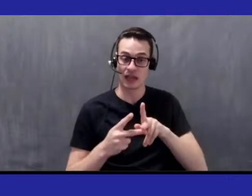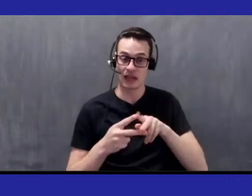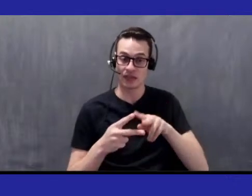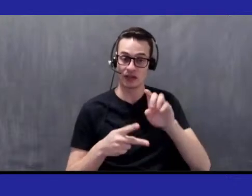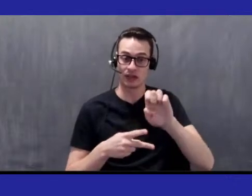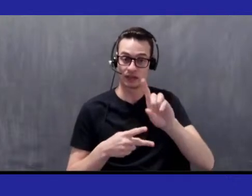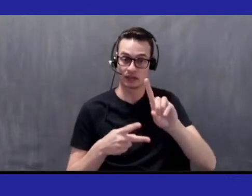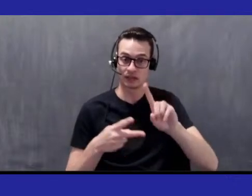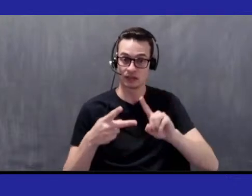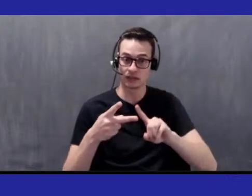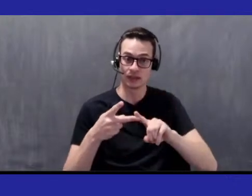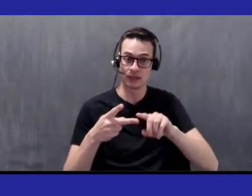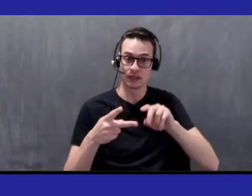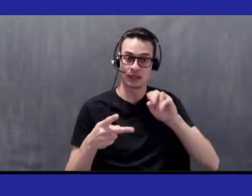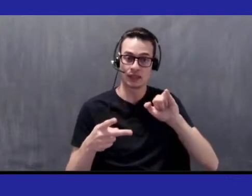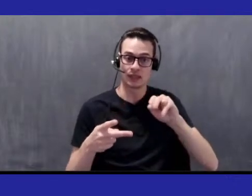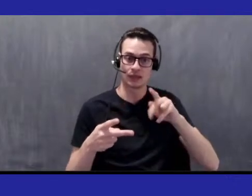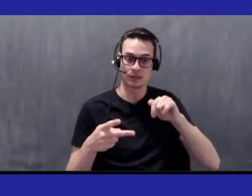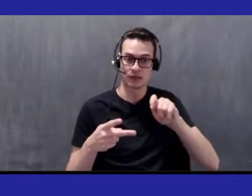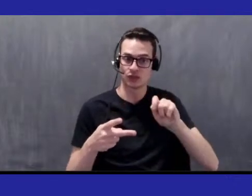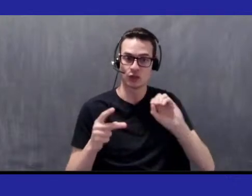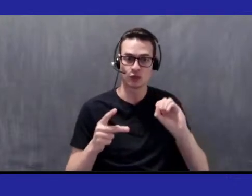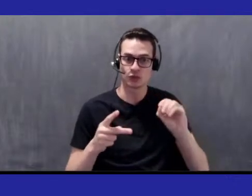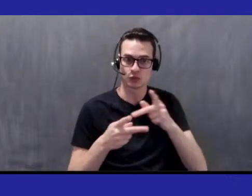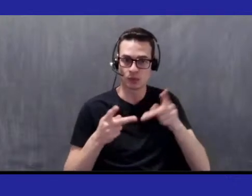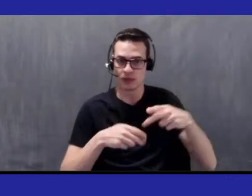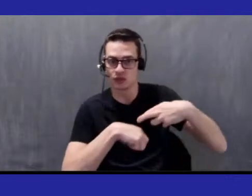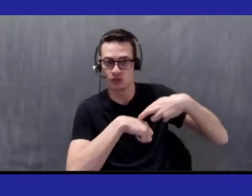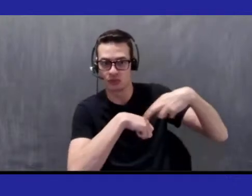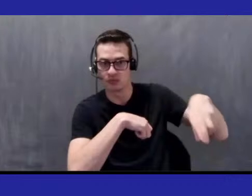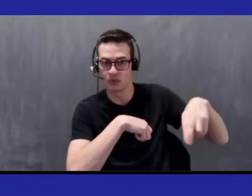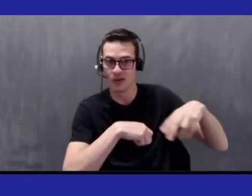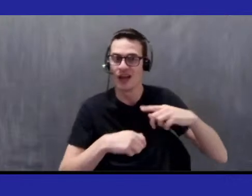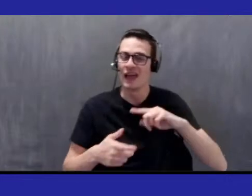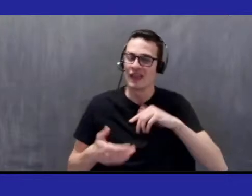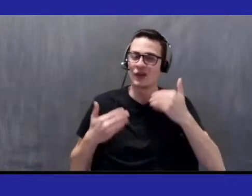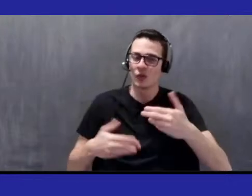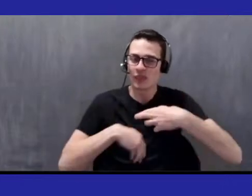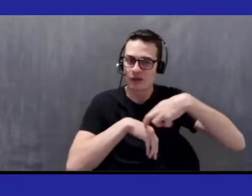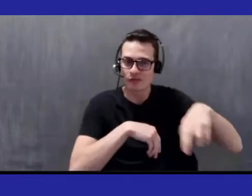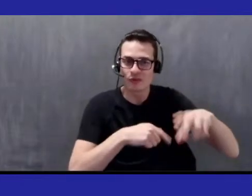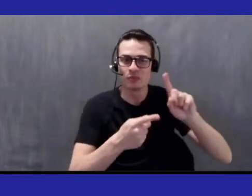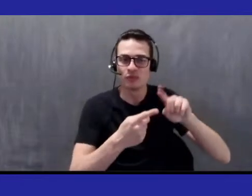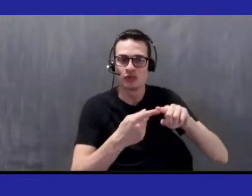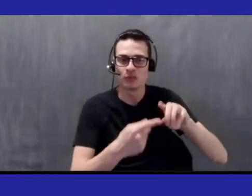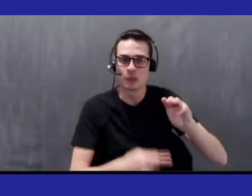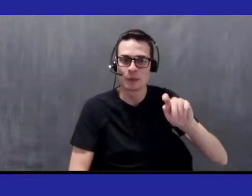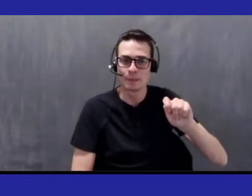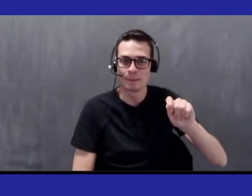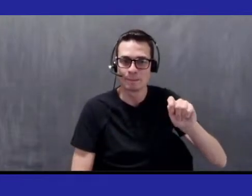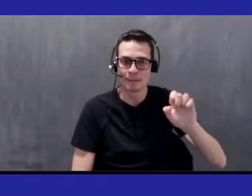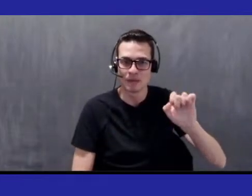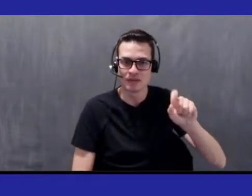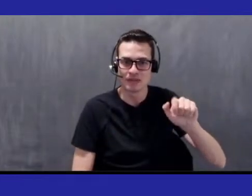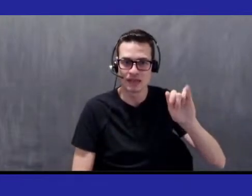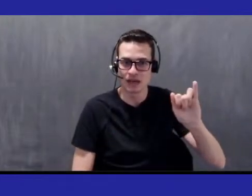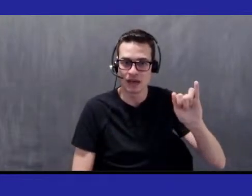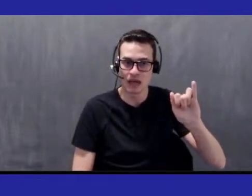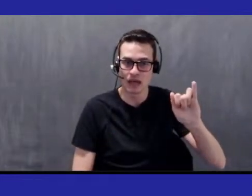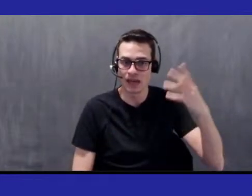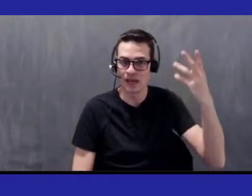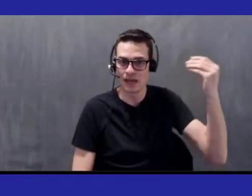don't have a place to refer them. They're ending up having to refer them to the Mount Sinai Sickle Cell Center or an outside